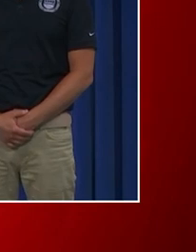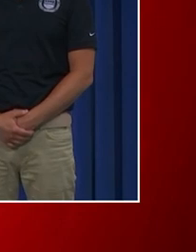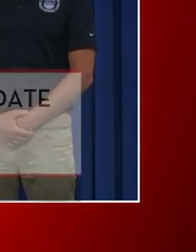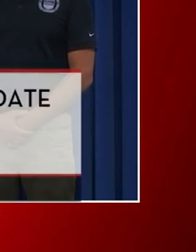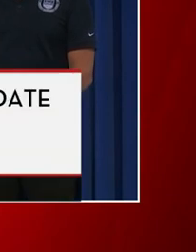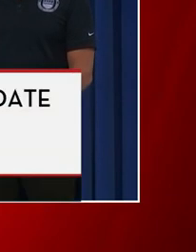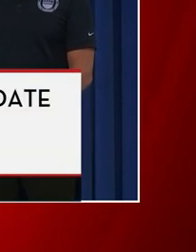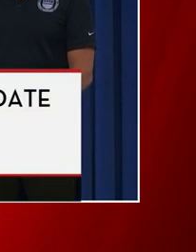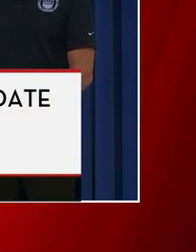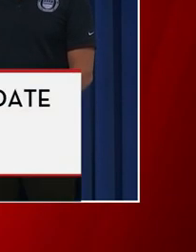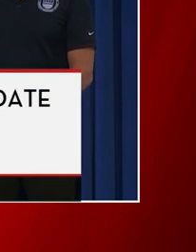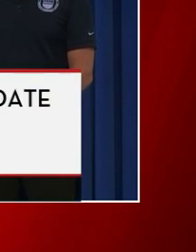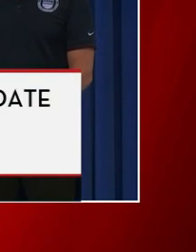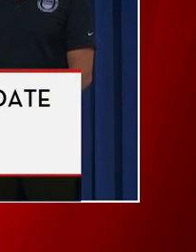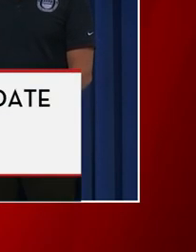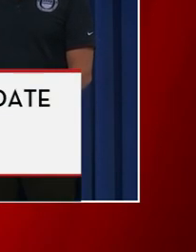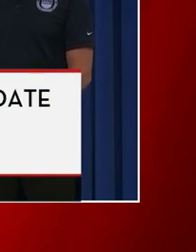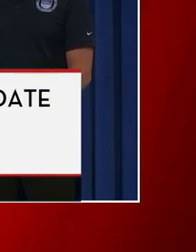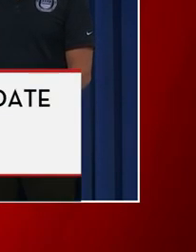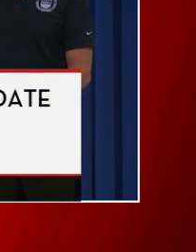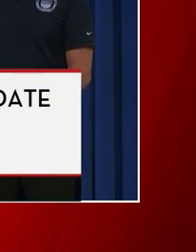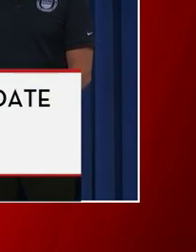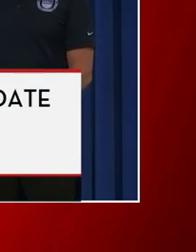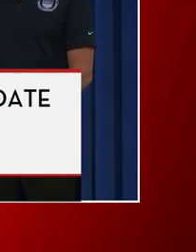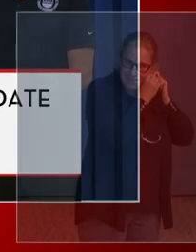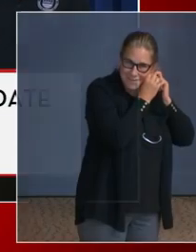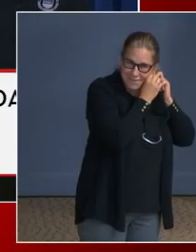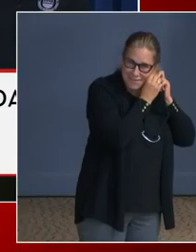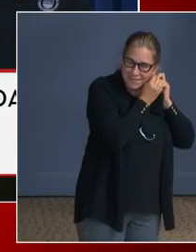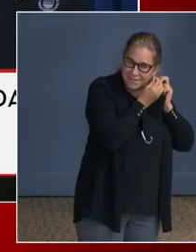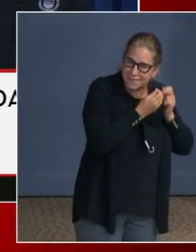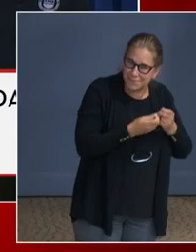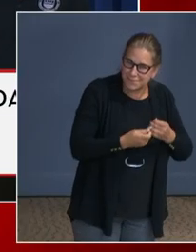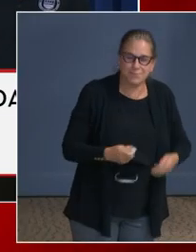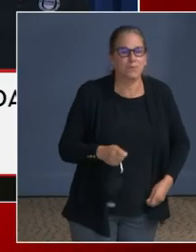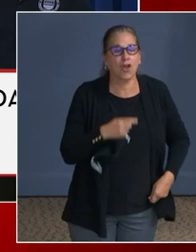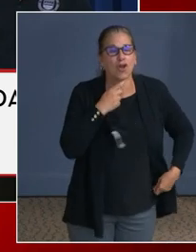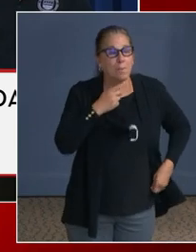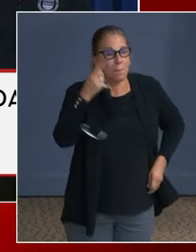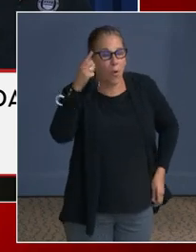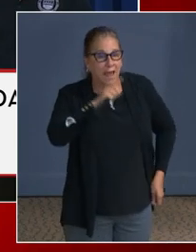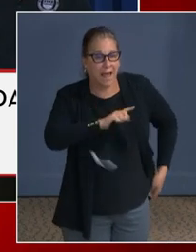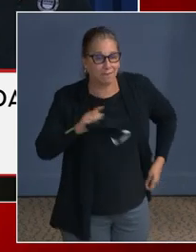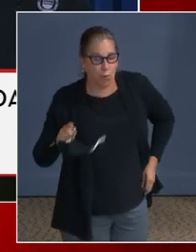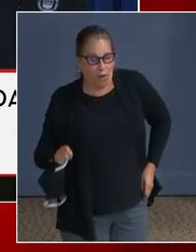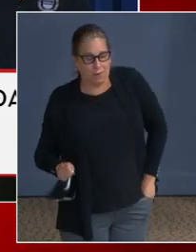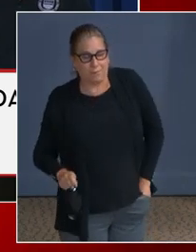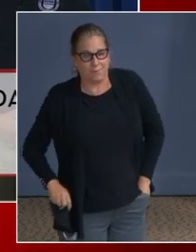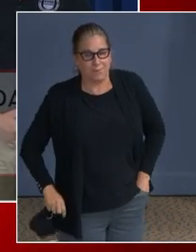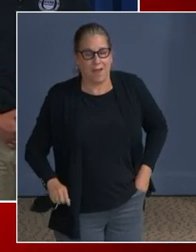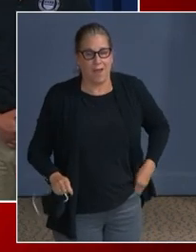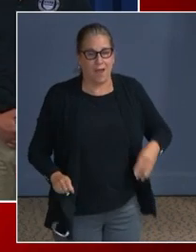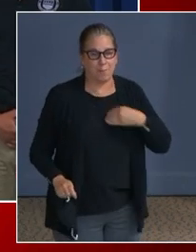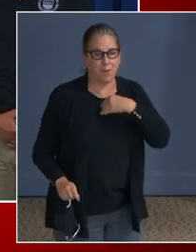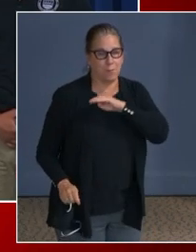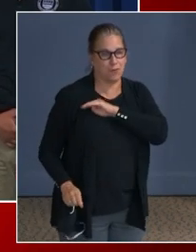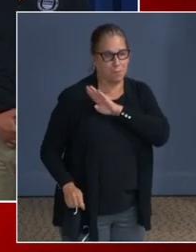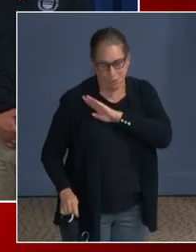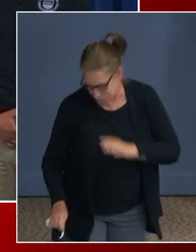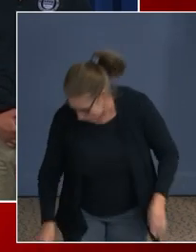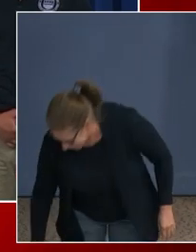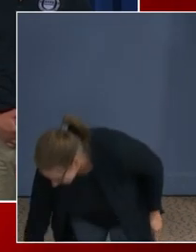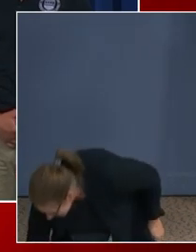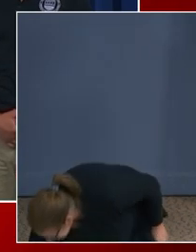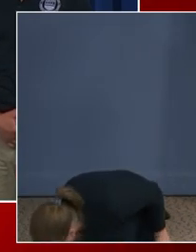I'm Muriel Bowser. I'm the Mayor of Washington, D.C. We are here to provide a brief update today on the